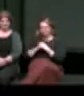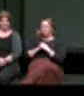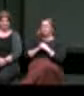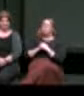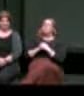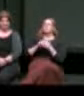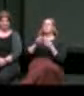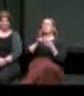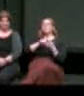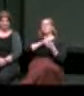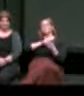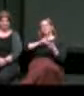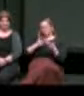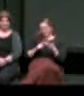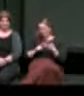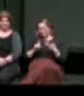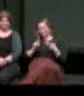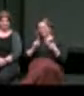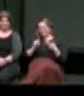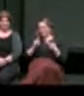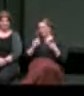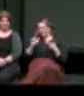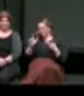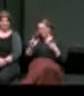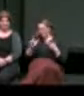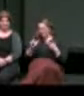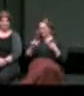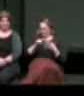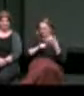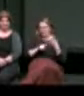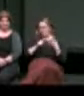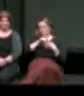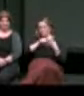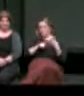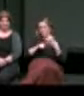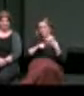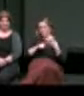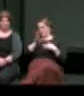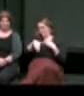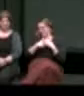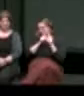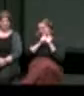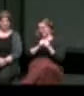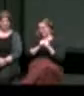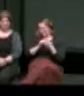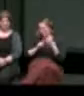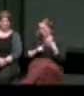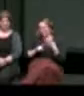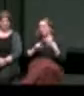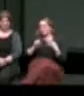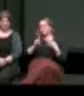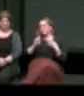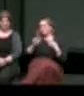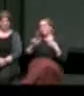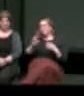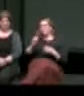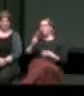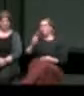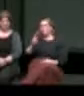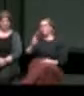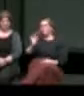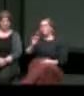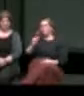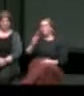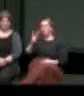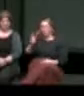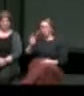And then we have another tunnel. So it's like 4 tunnels in one. So this is the tunnel overflow conduit.